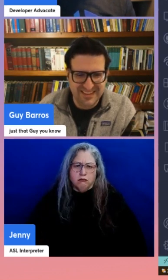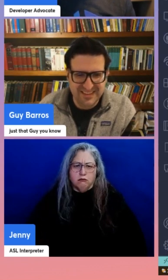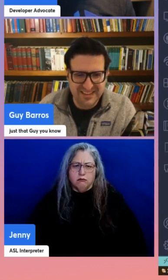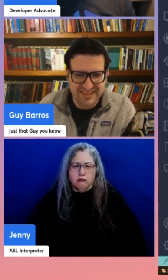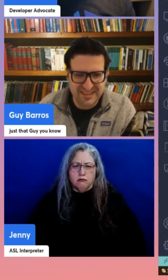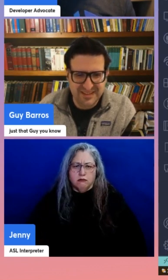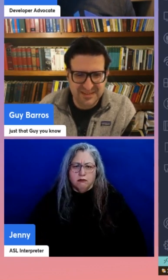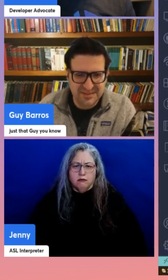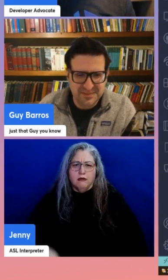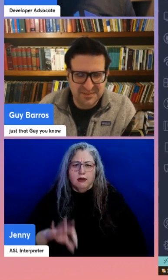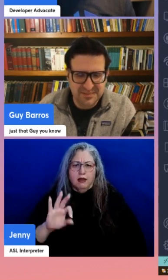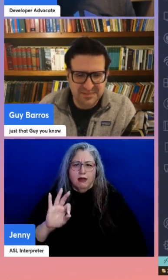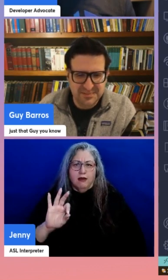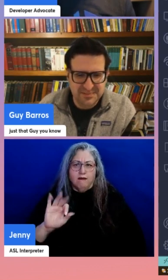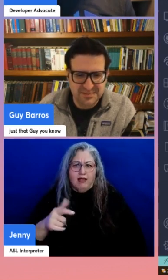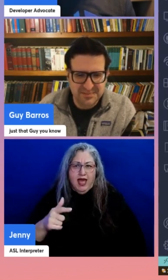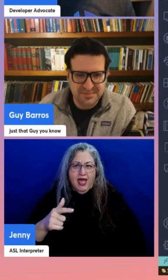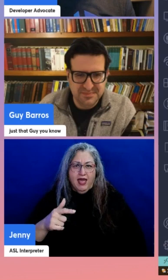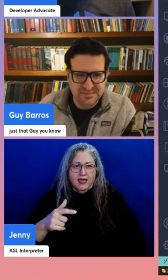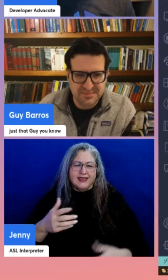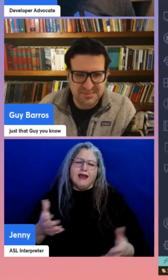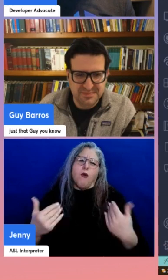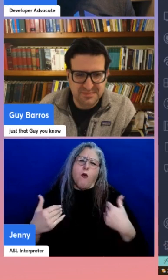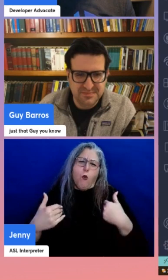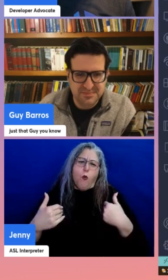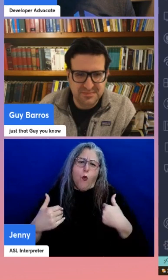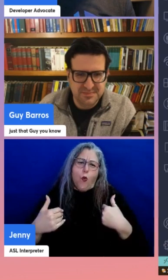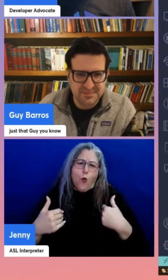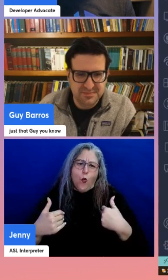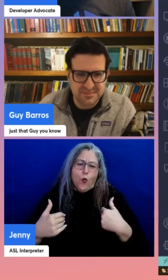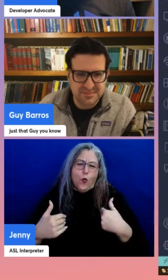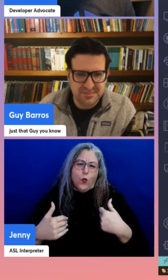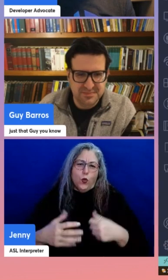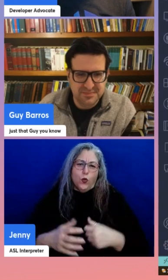Flag format. Come on, just.